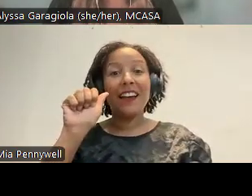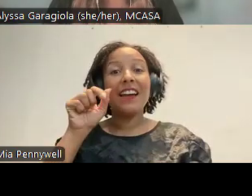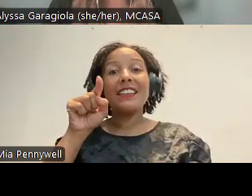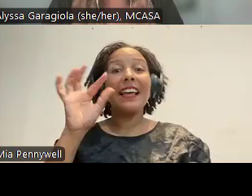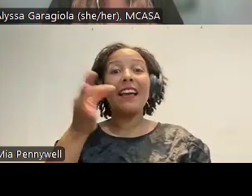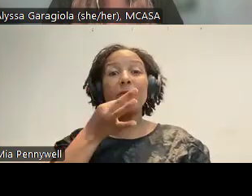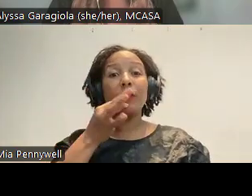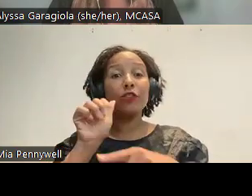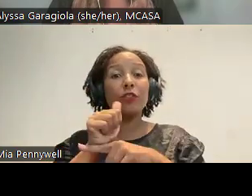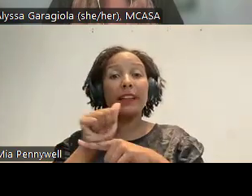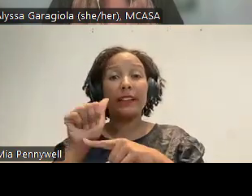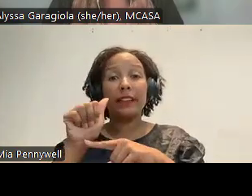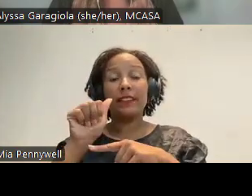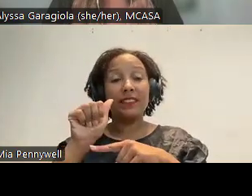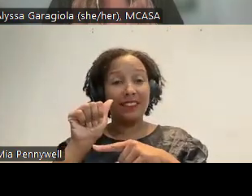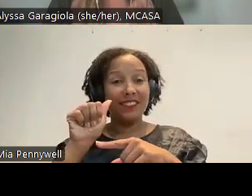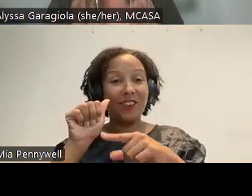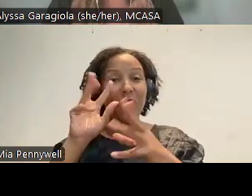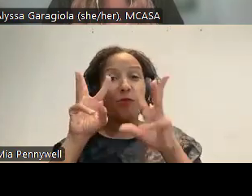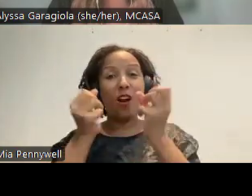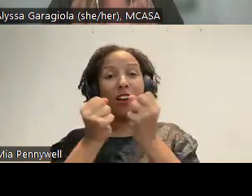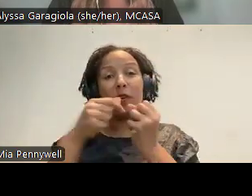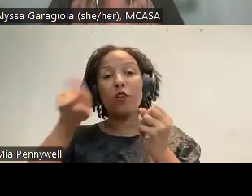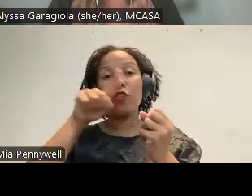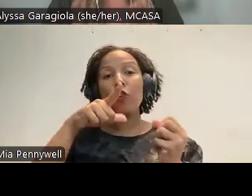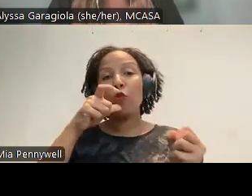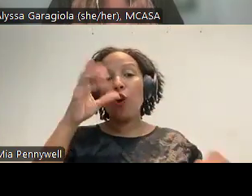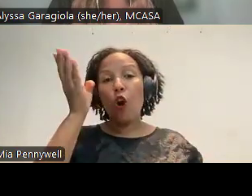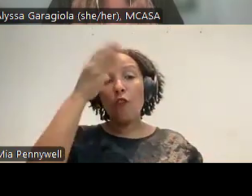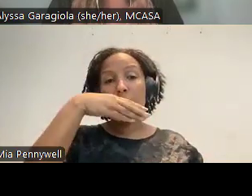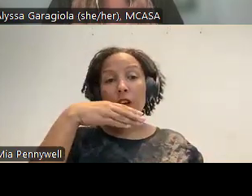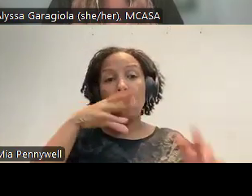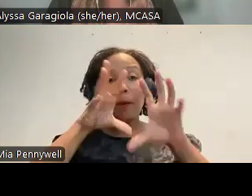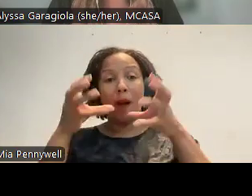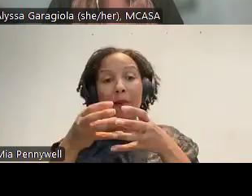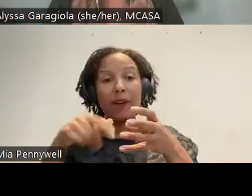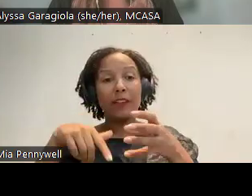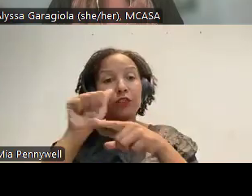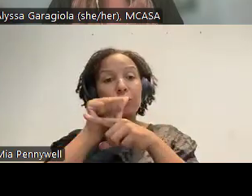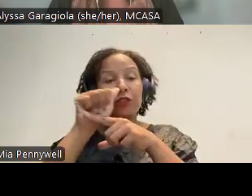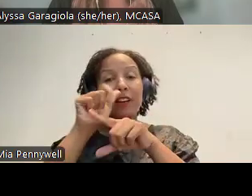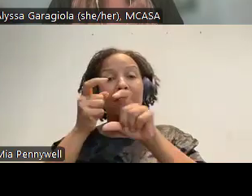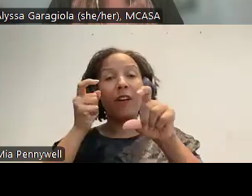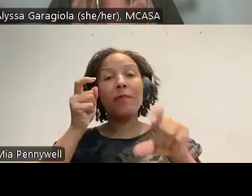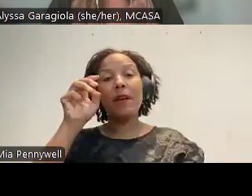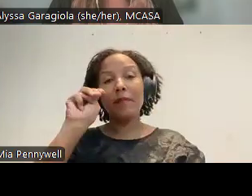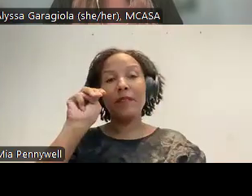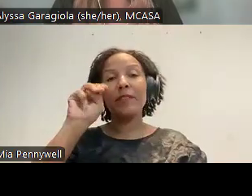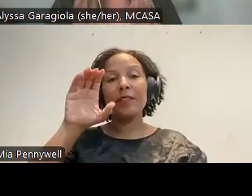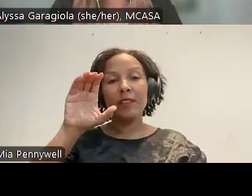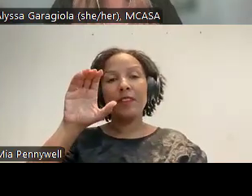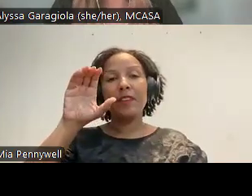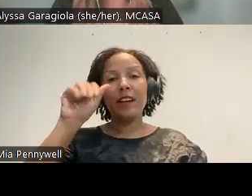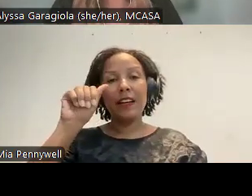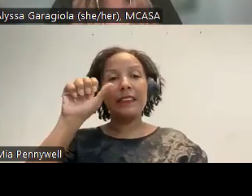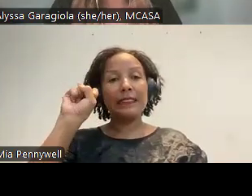Trafficking Overlooked Populations. Today's training is being hosted by the Maryland Coalition Against Sexual Assault, or